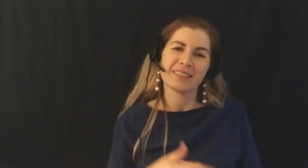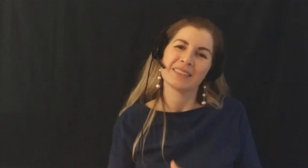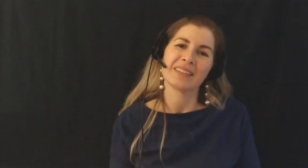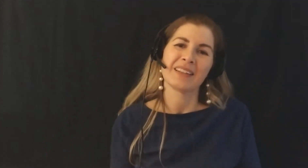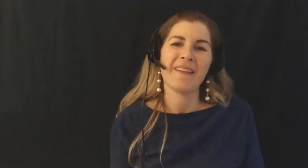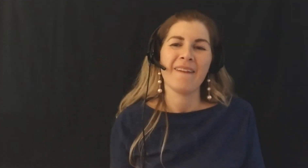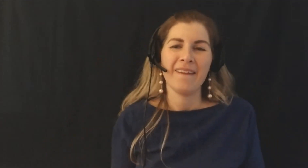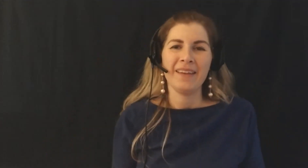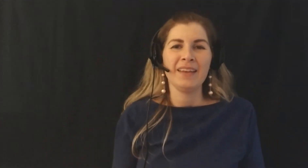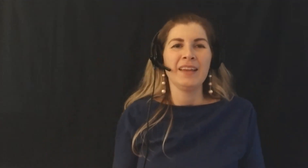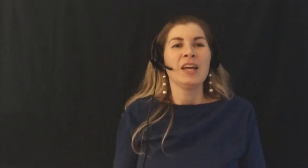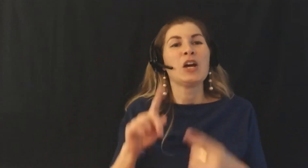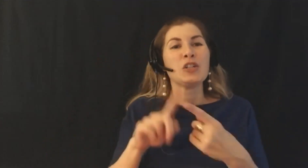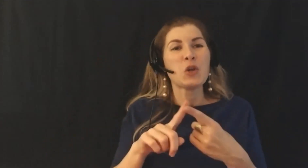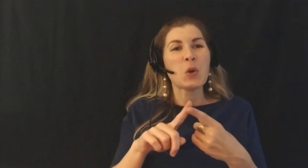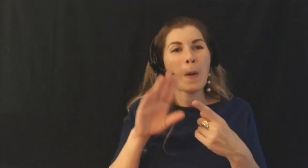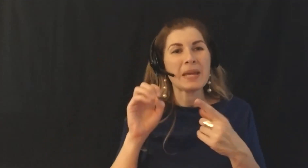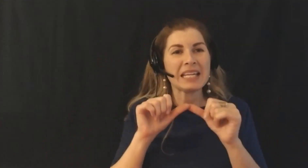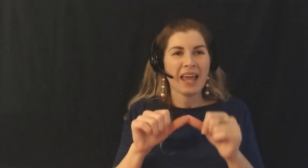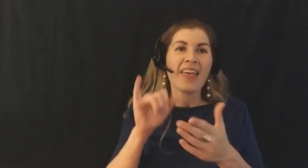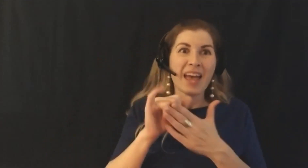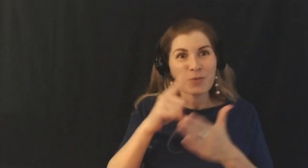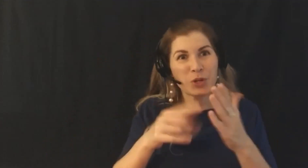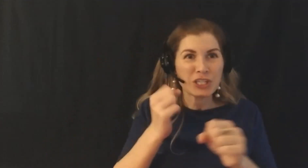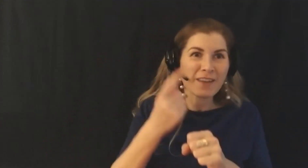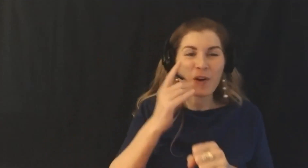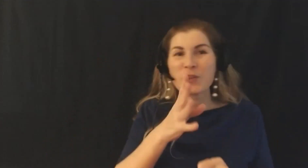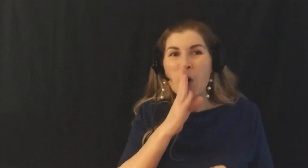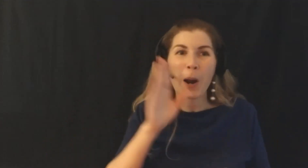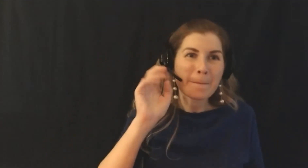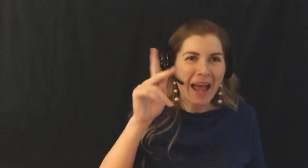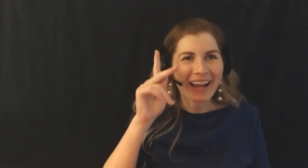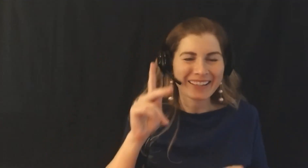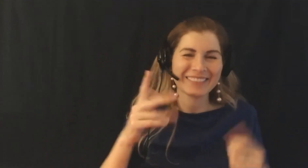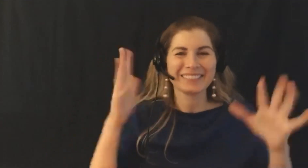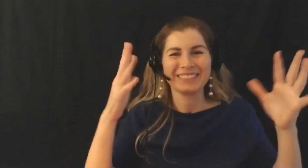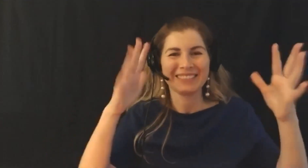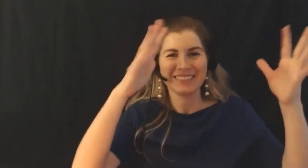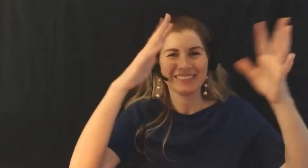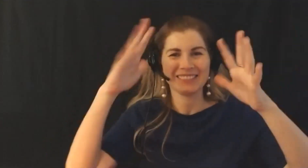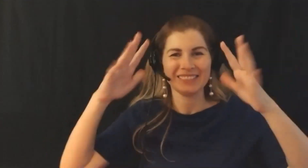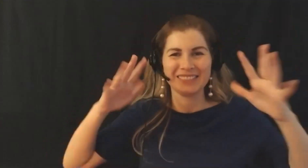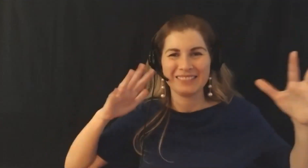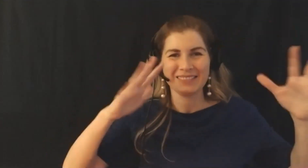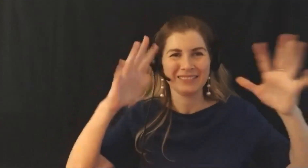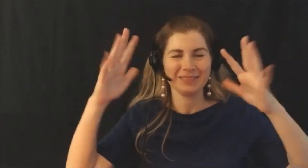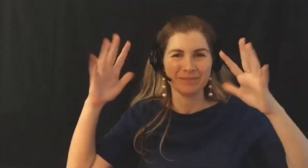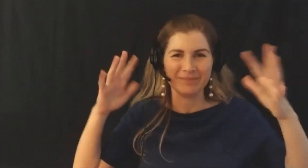To be continued. That's what you get for talking back. Give yourselves a round of applause for